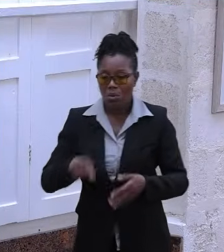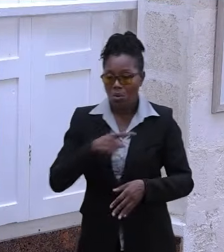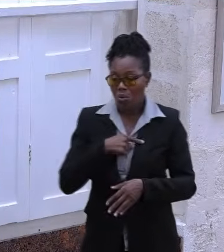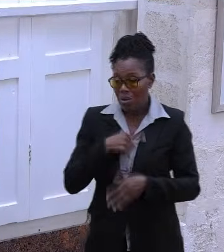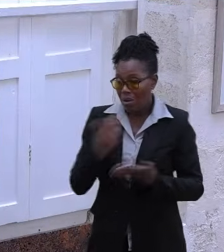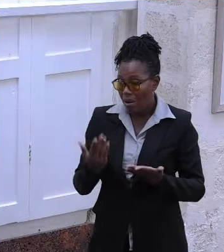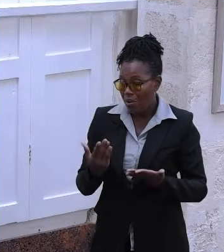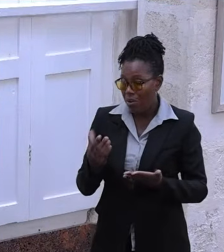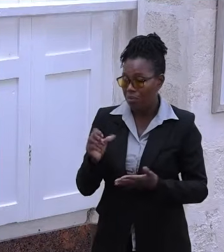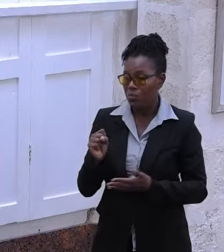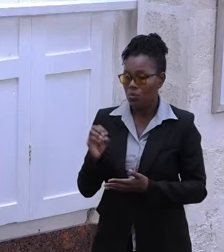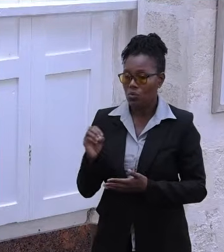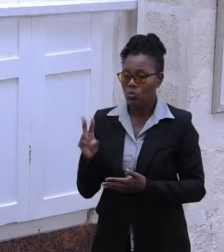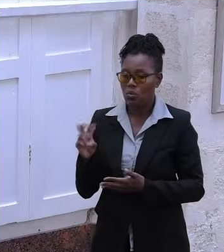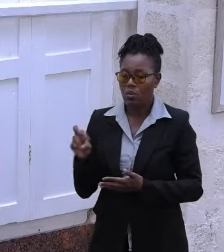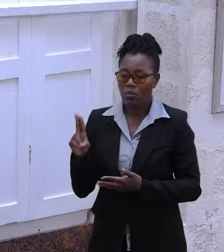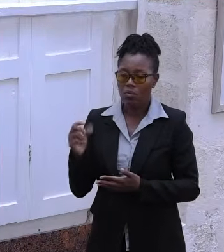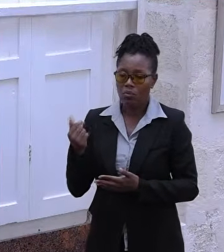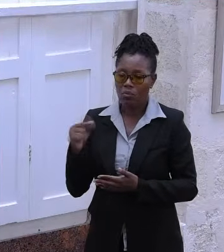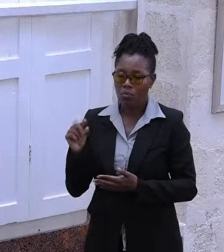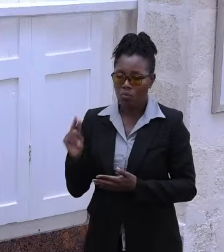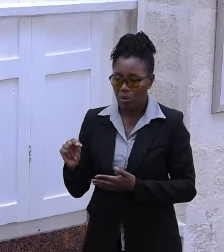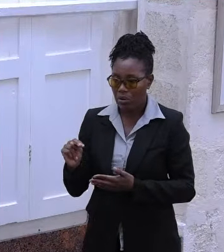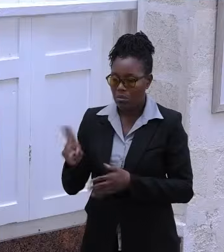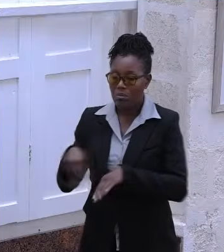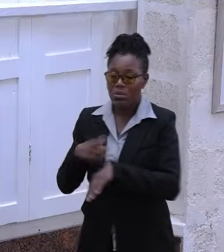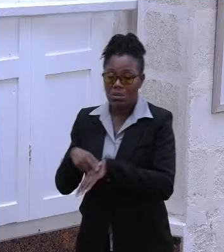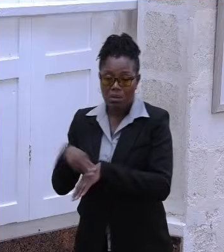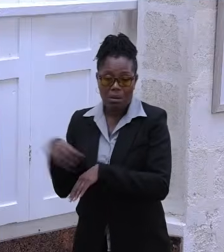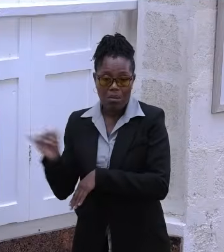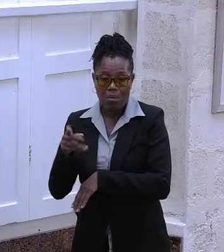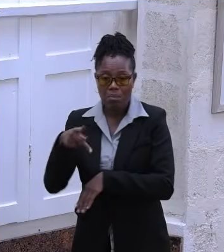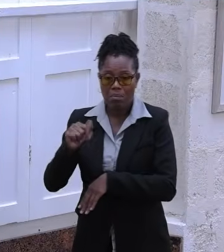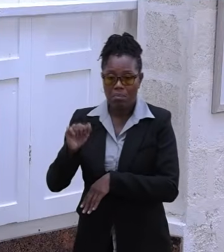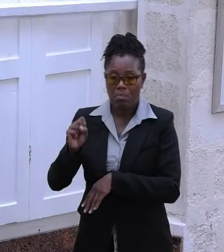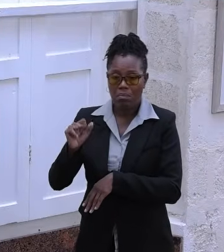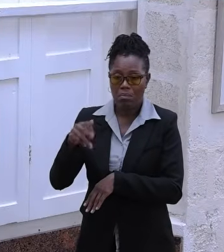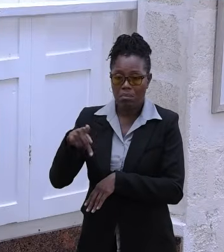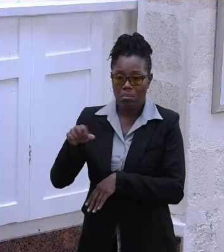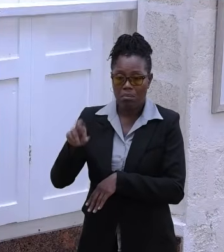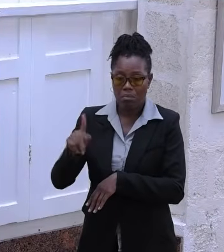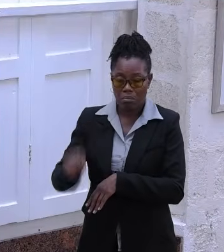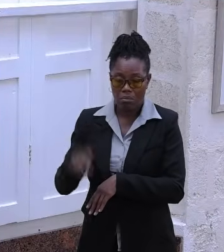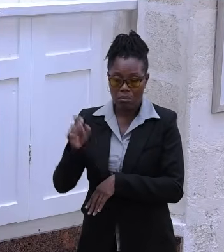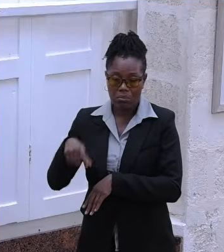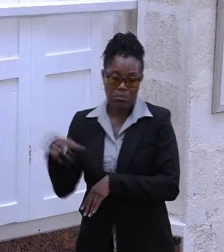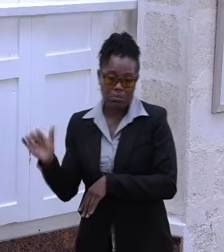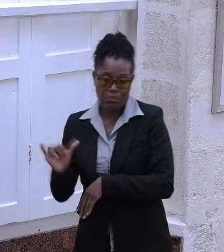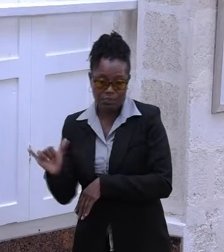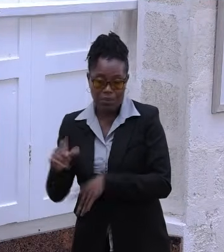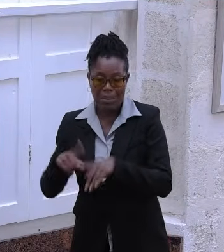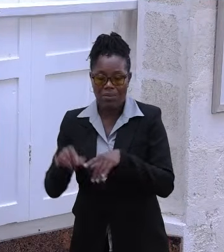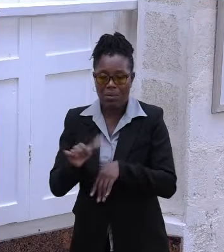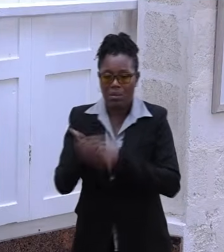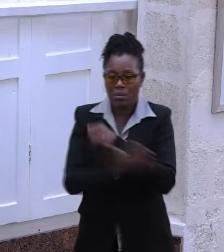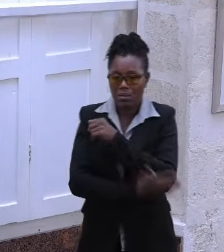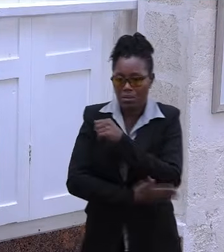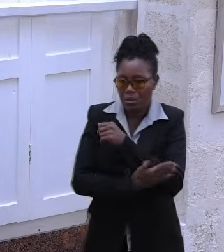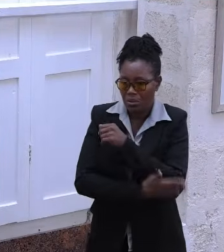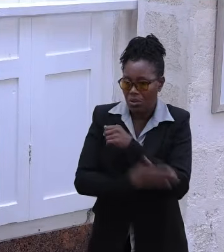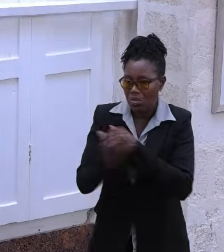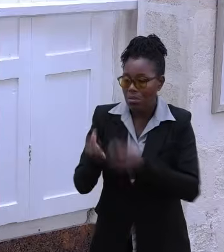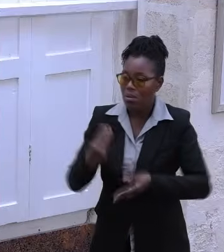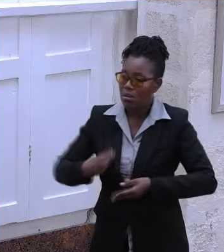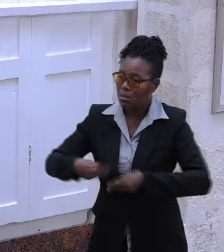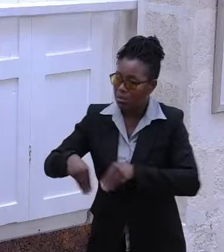be a sovereign matter. But when you have other countries choosing who they will sell passports to, and then